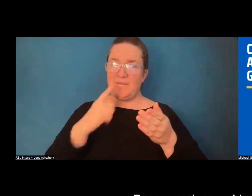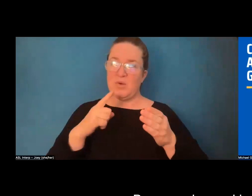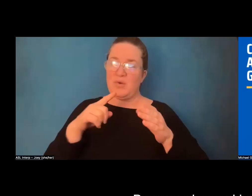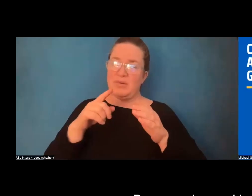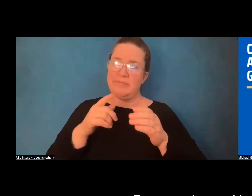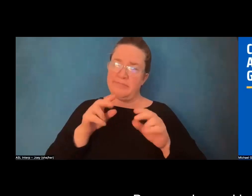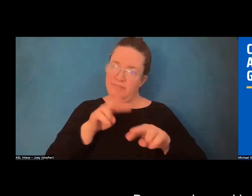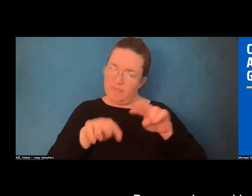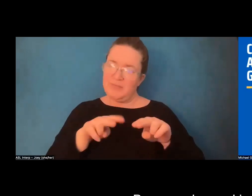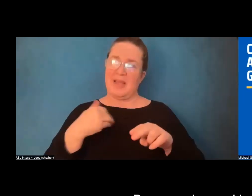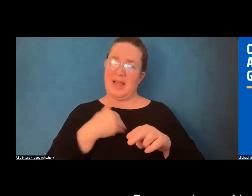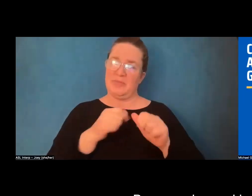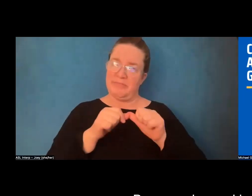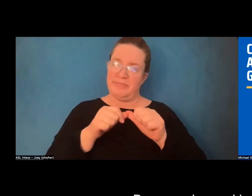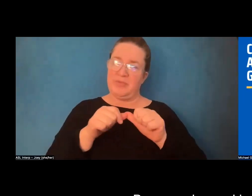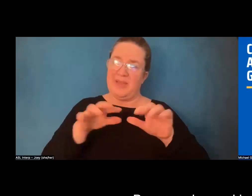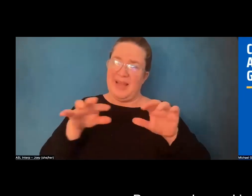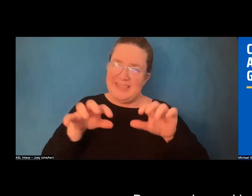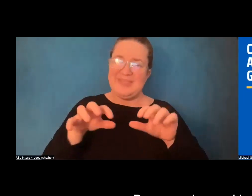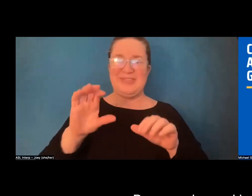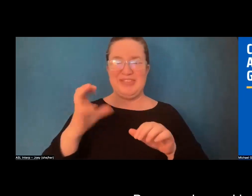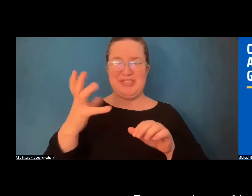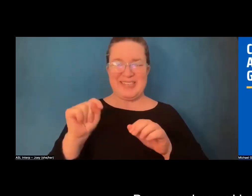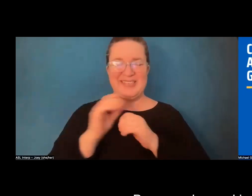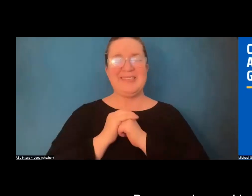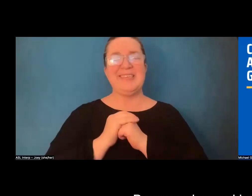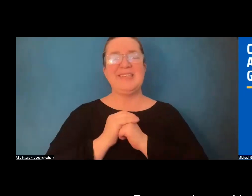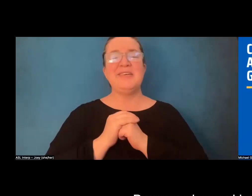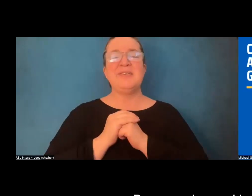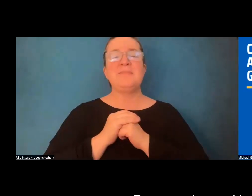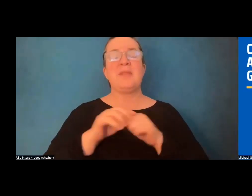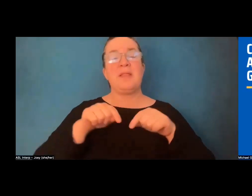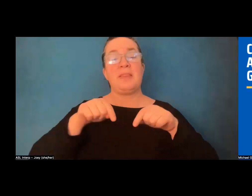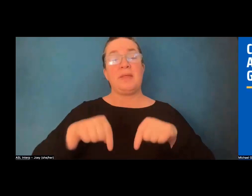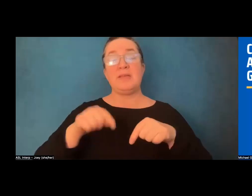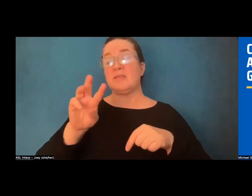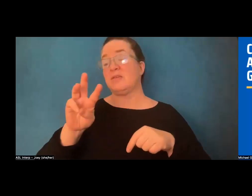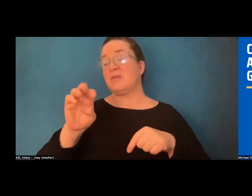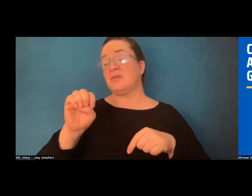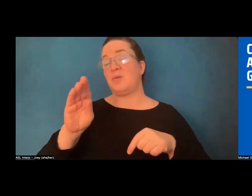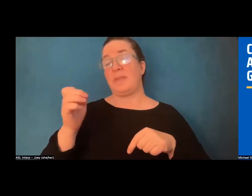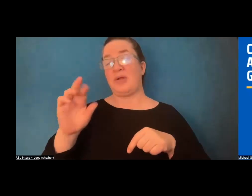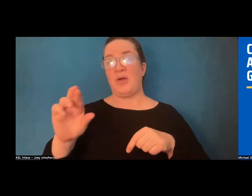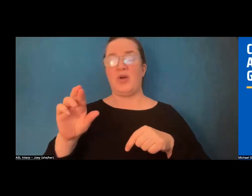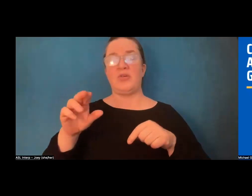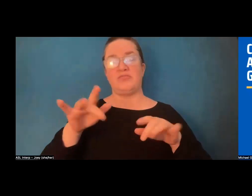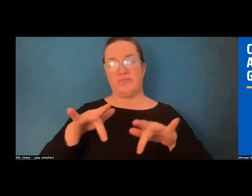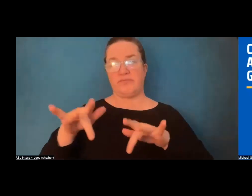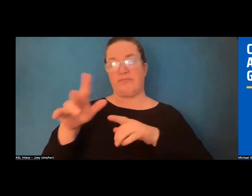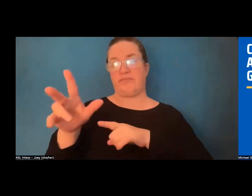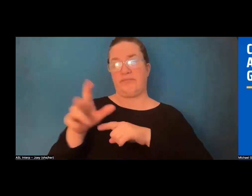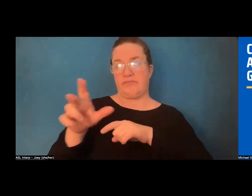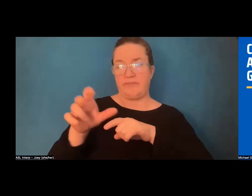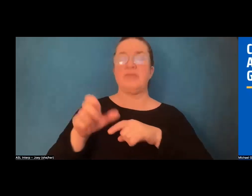So as a reminder, this webinar is being recorded, and we are going to make that recording available on our website